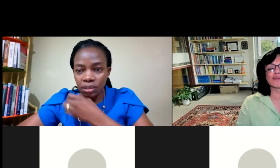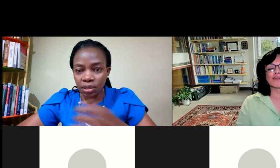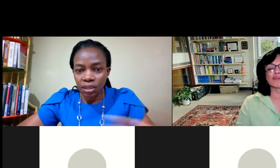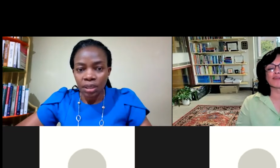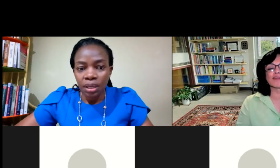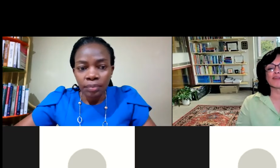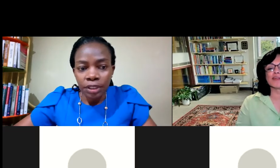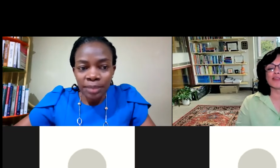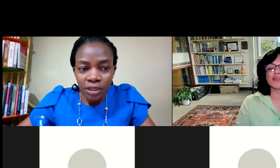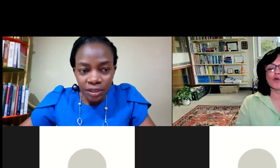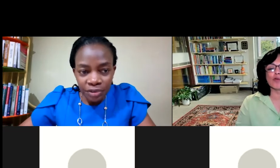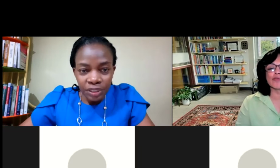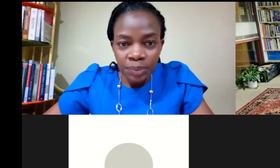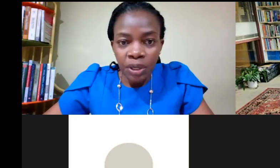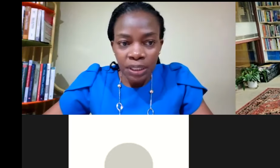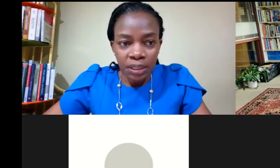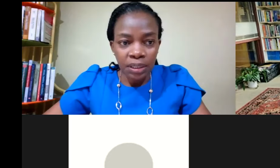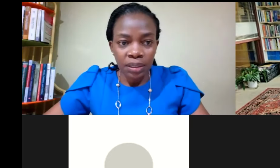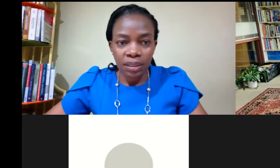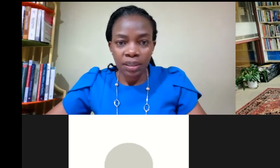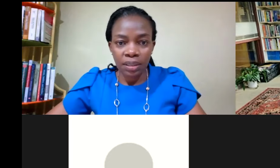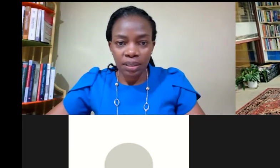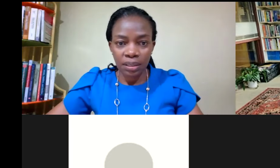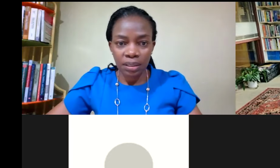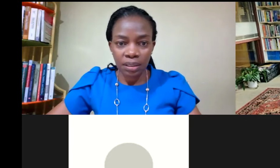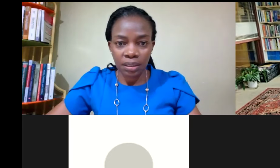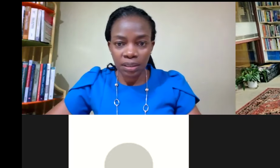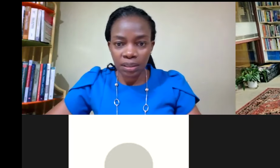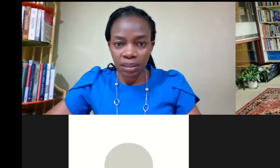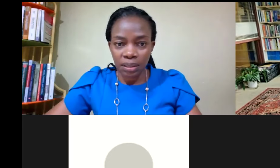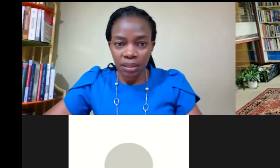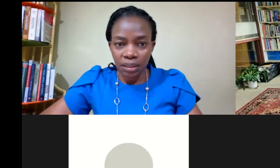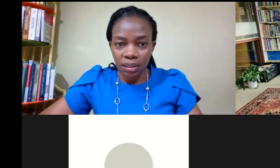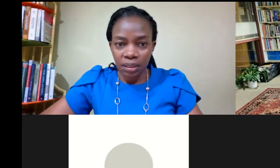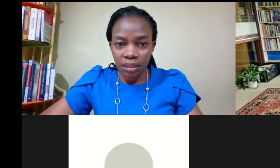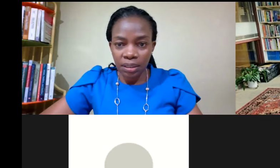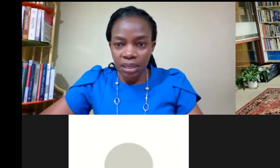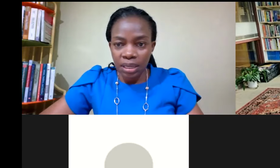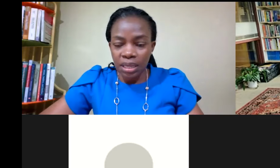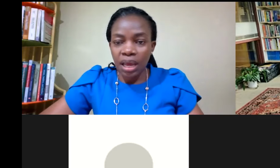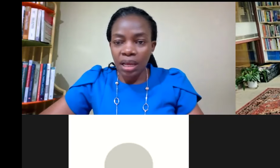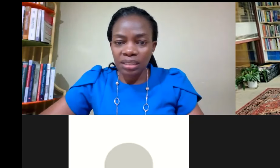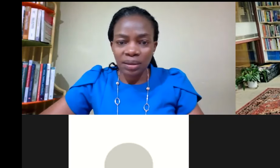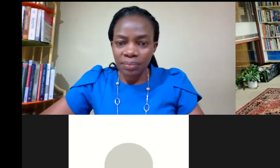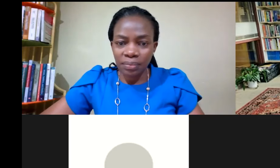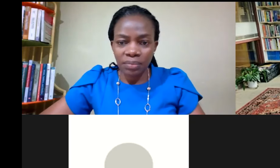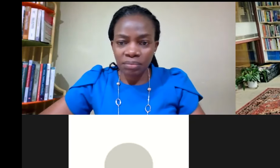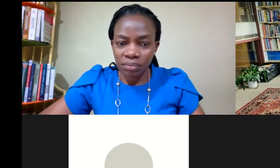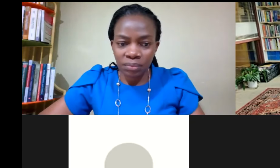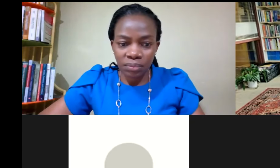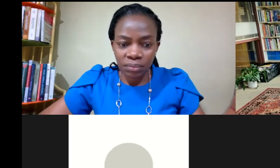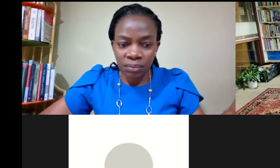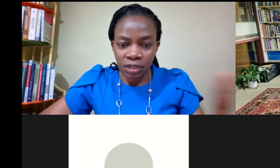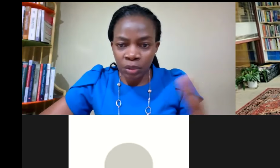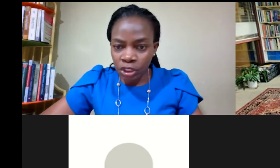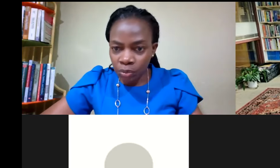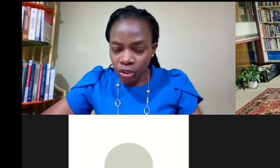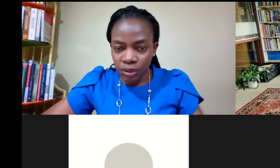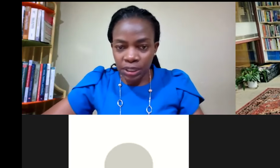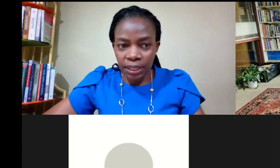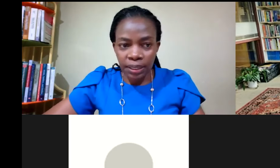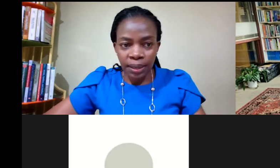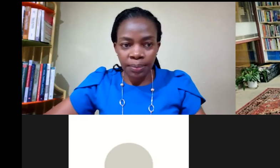groups. But some They are are already in groups, responding. they just have to say yes to it, I think. Yeah, there